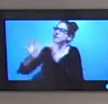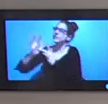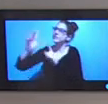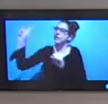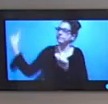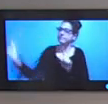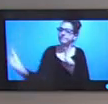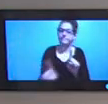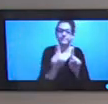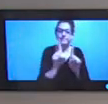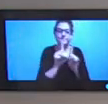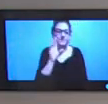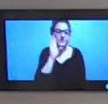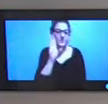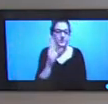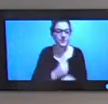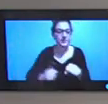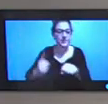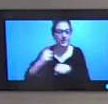gold.